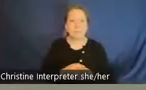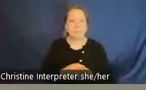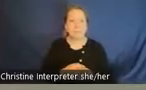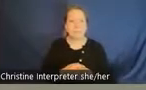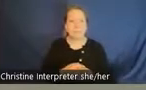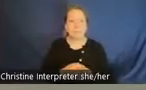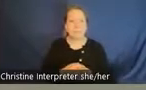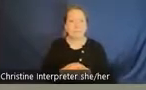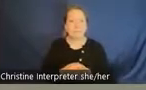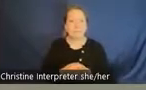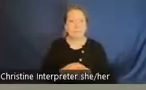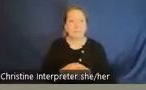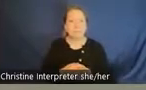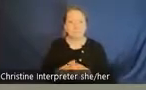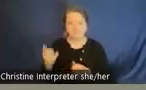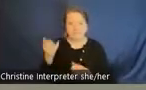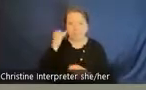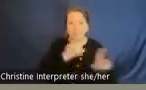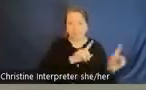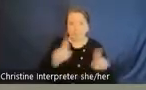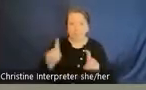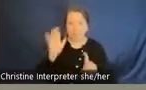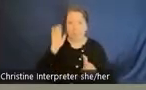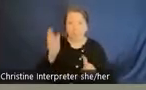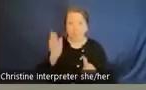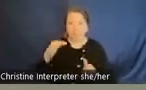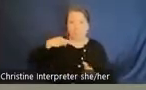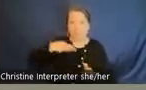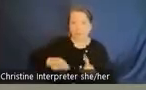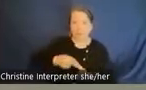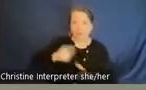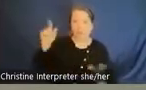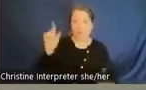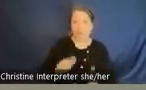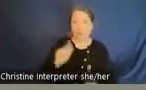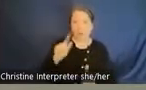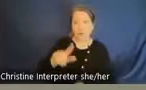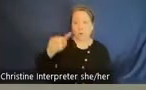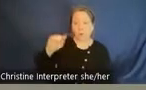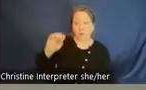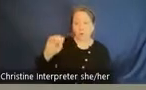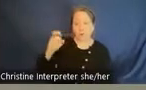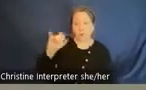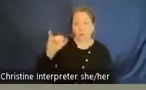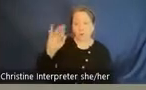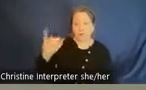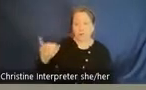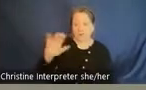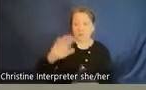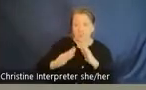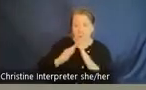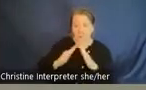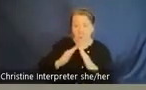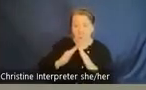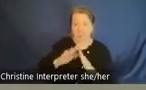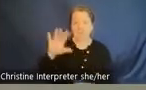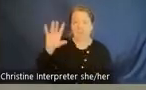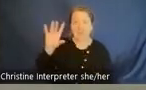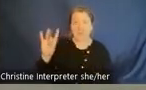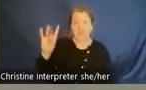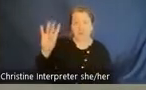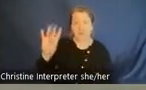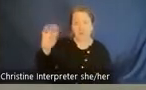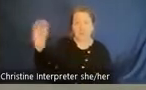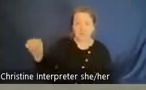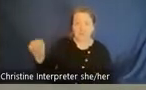When asked if they would benefit from a low toxicity village, 84% of the respondents said